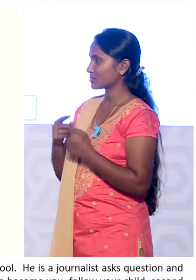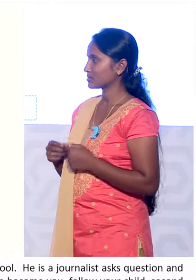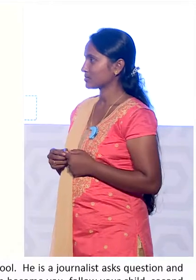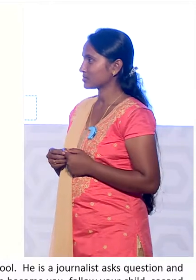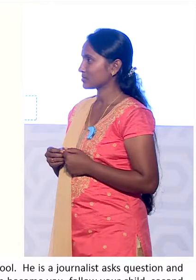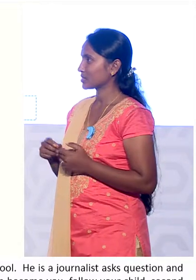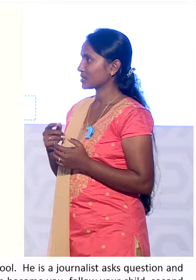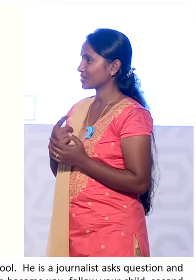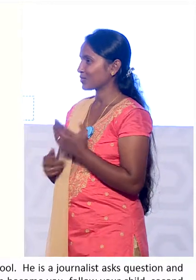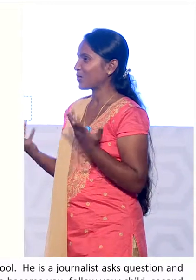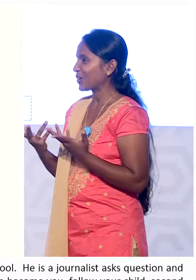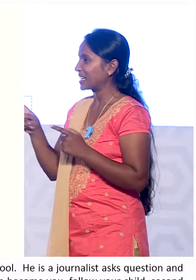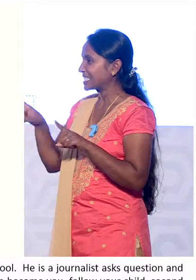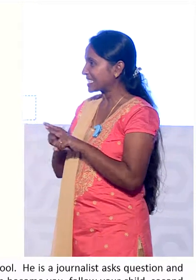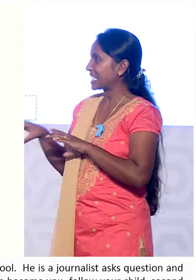said, fuck me.